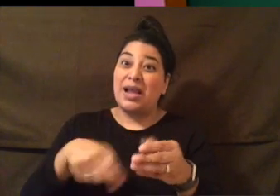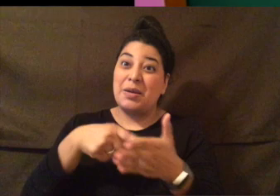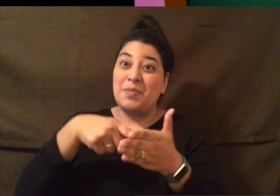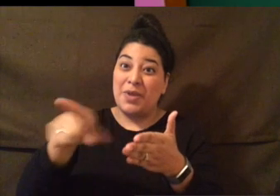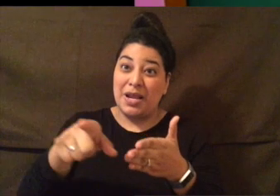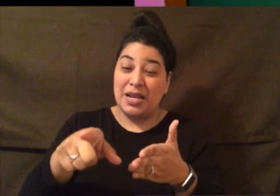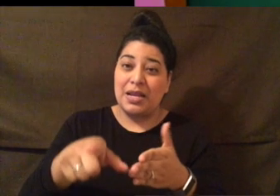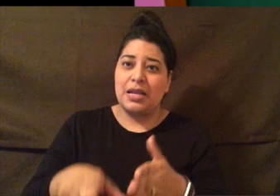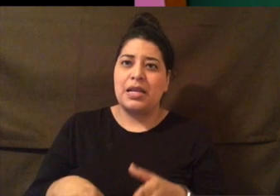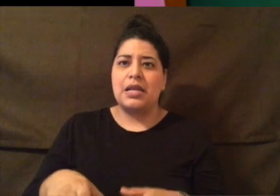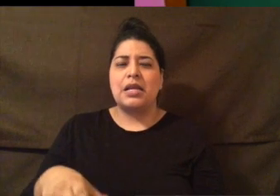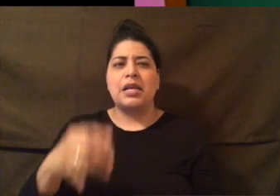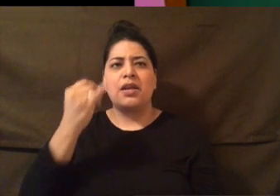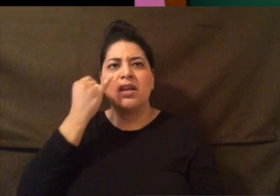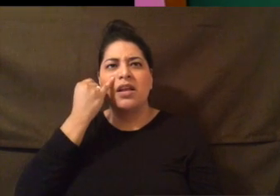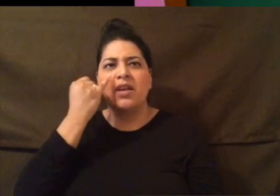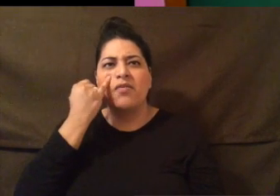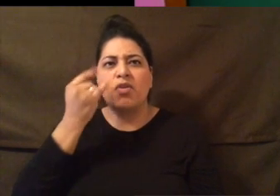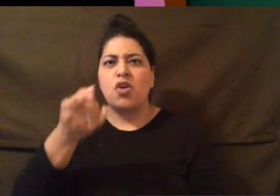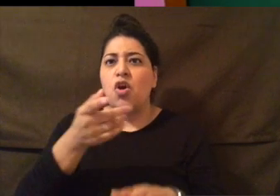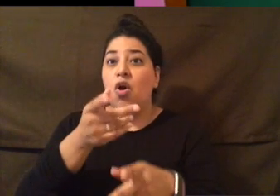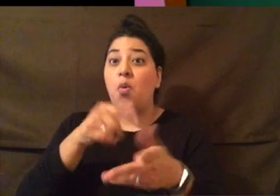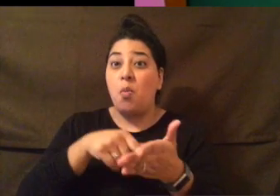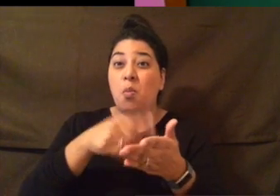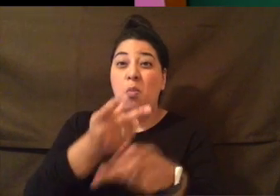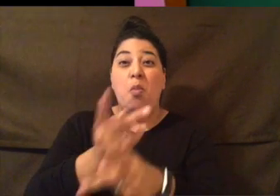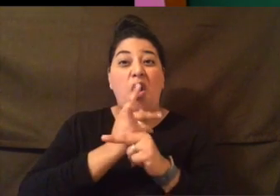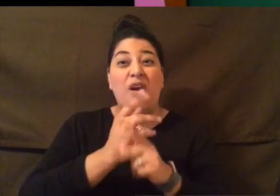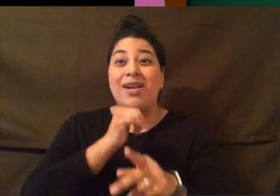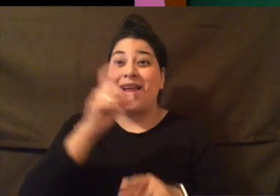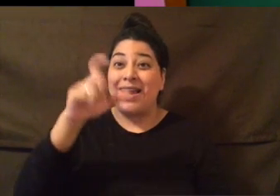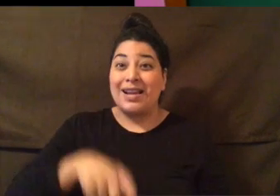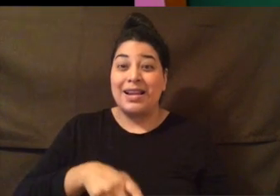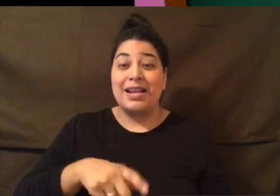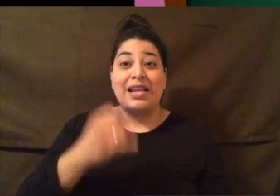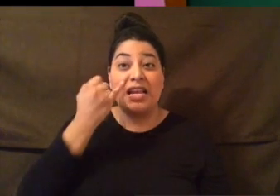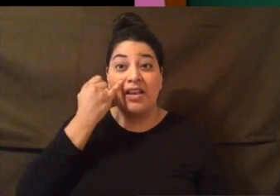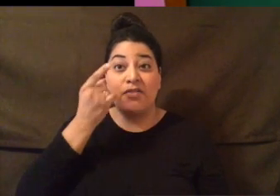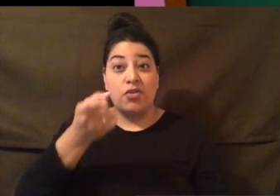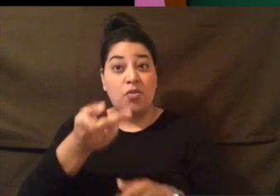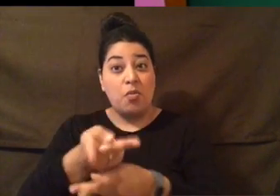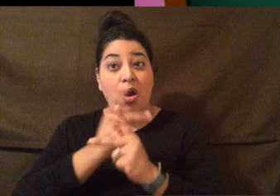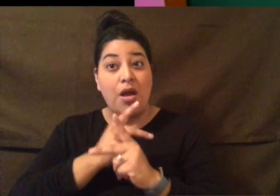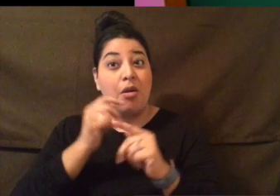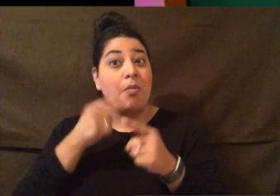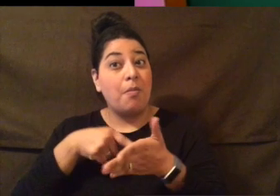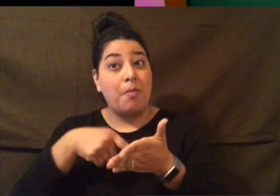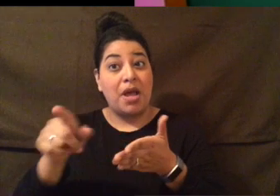Avoid borrowing money unnecessarily. If you do borrow, pay it up fast.